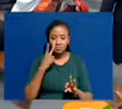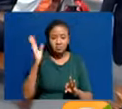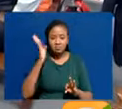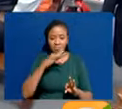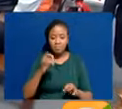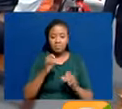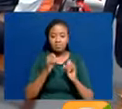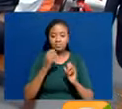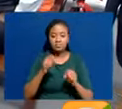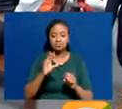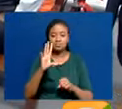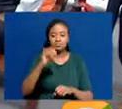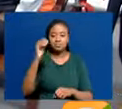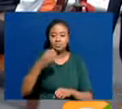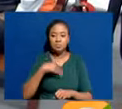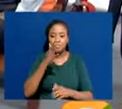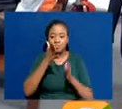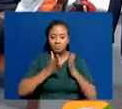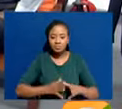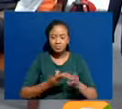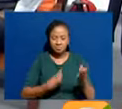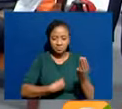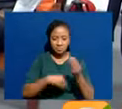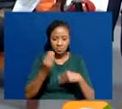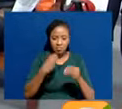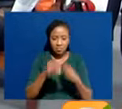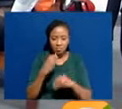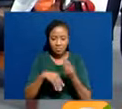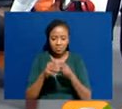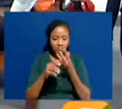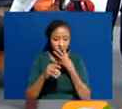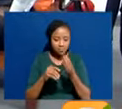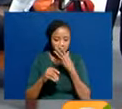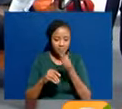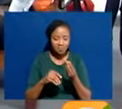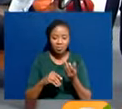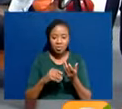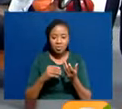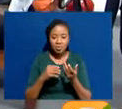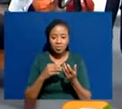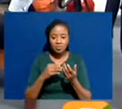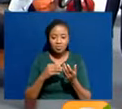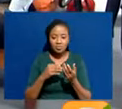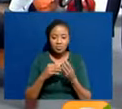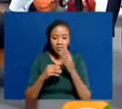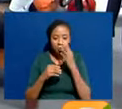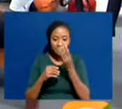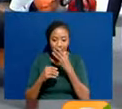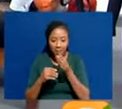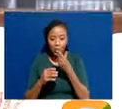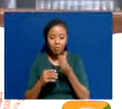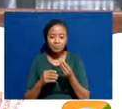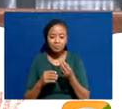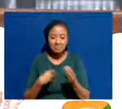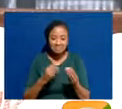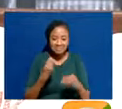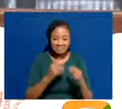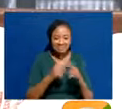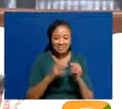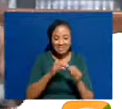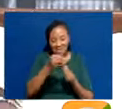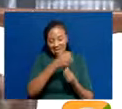selling mangoes and then throwing the pills, illegal dumping. So we'll get you for that. We'll do our part, but also you